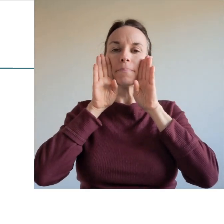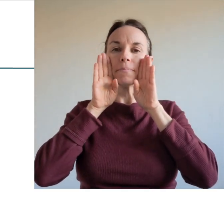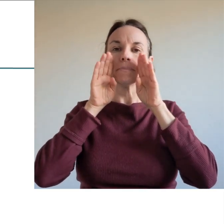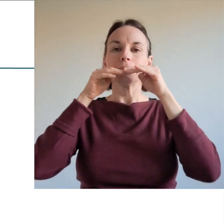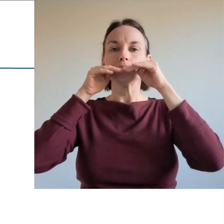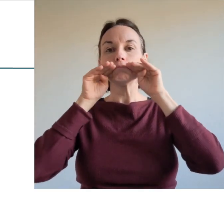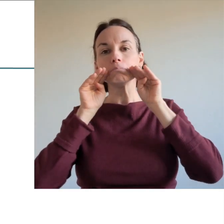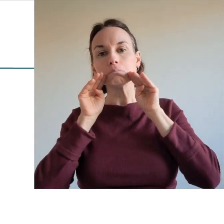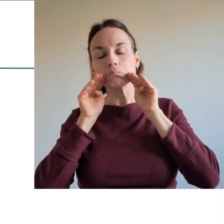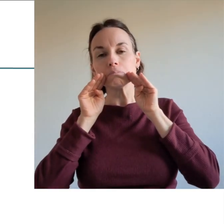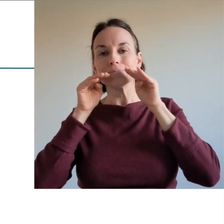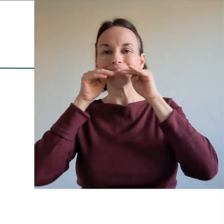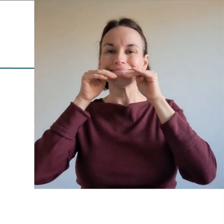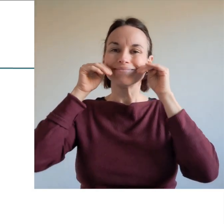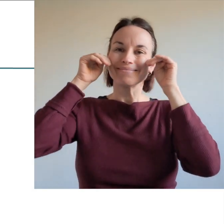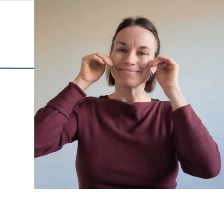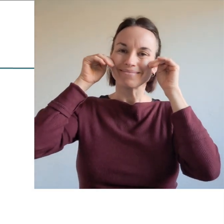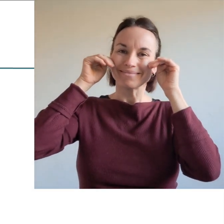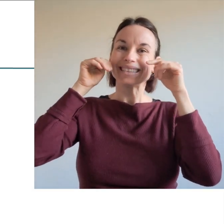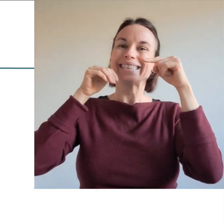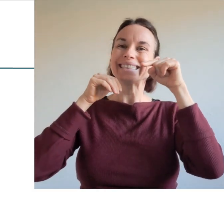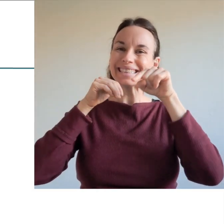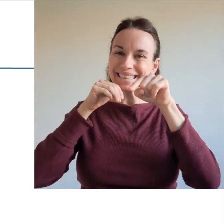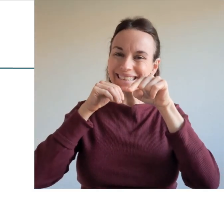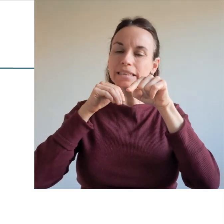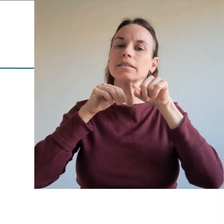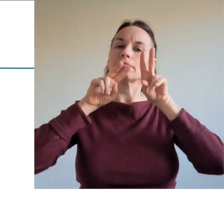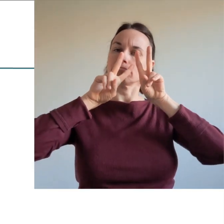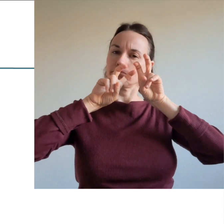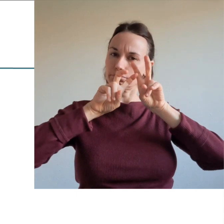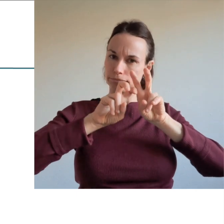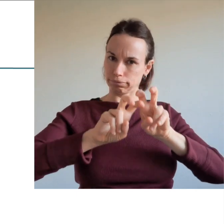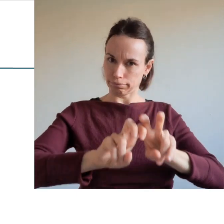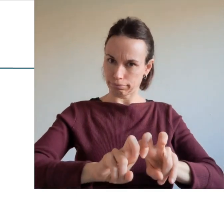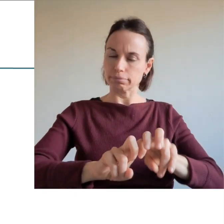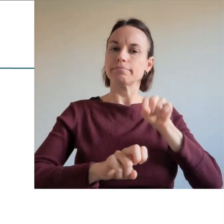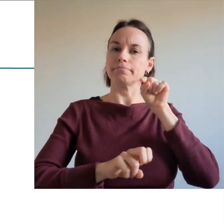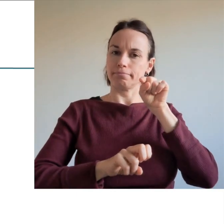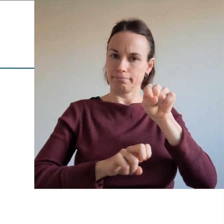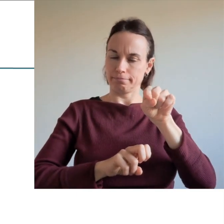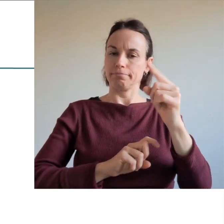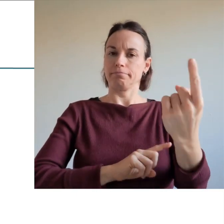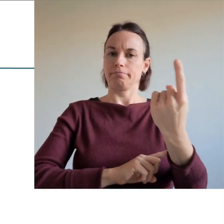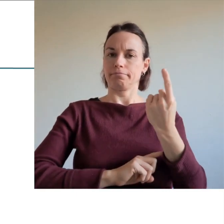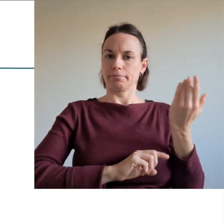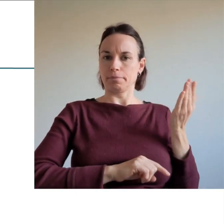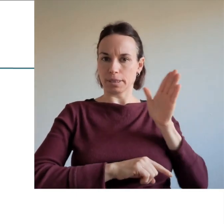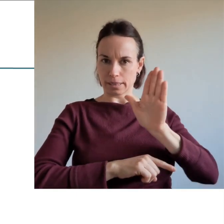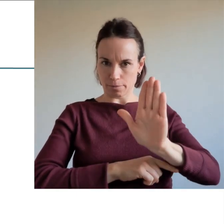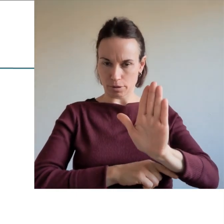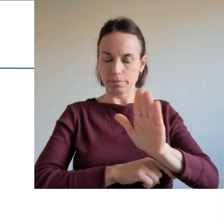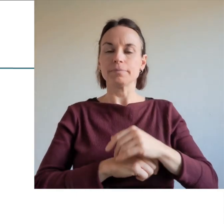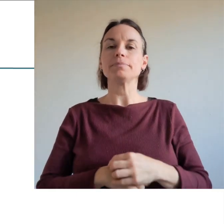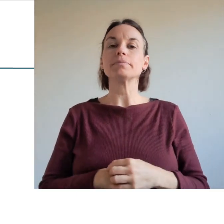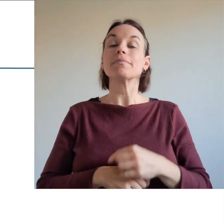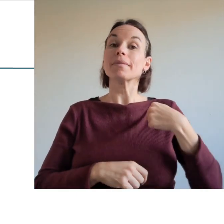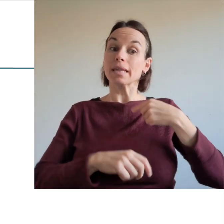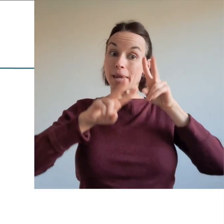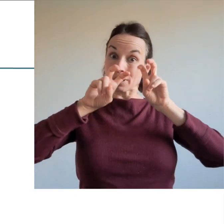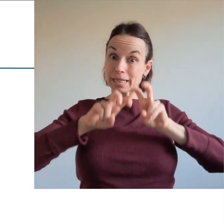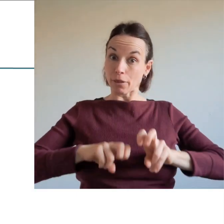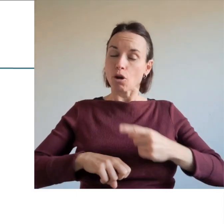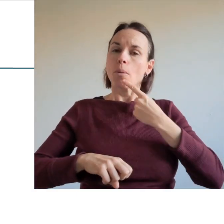of the mouth. To give you an idea of the kind of questions we address for each